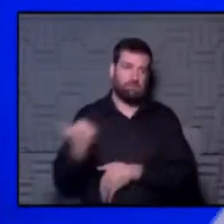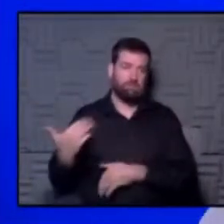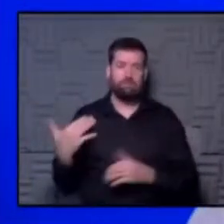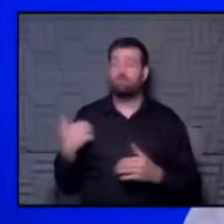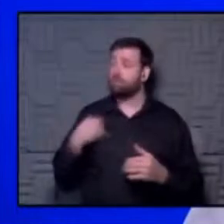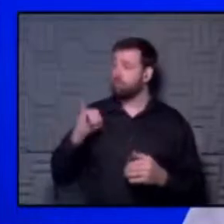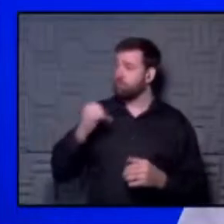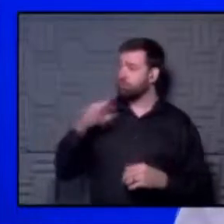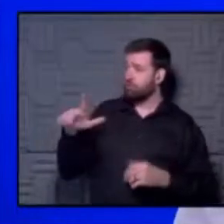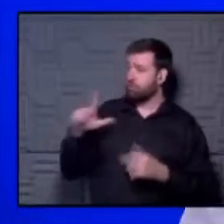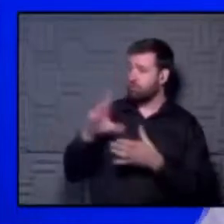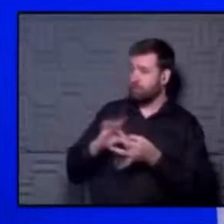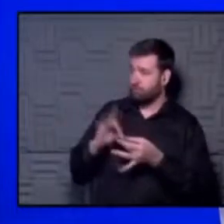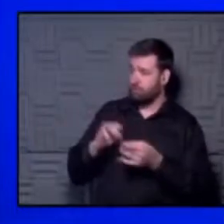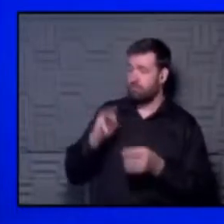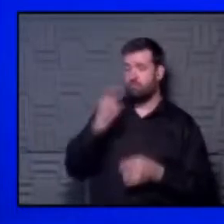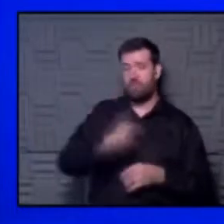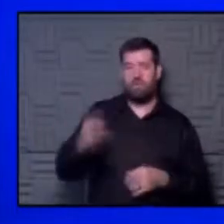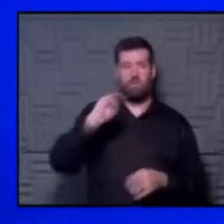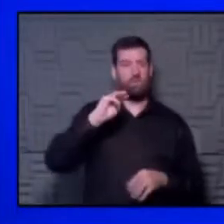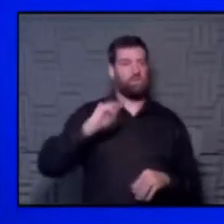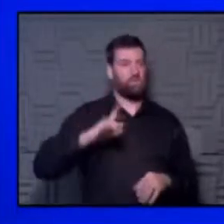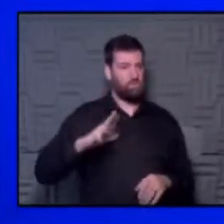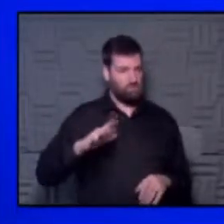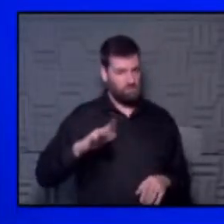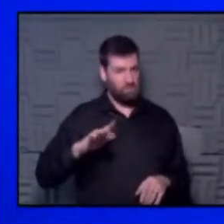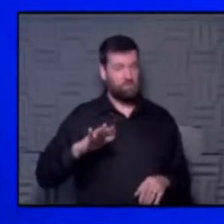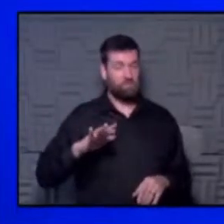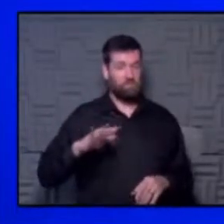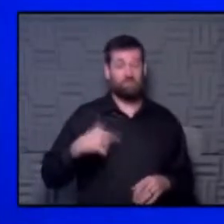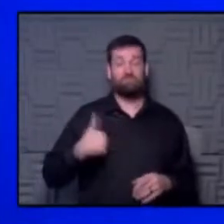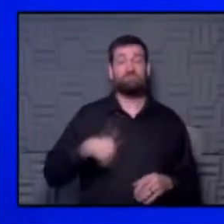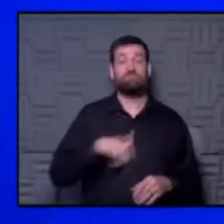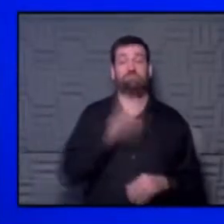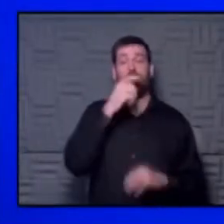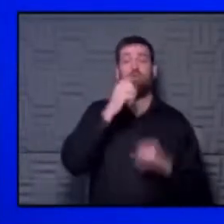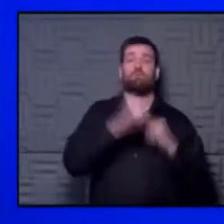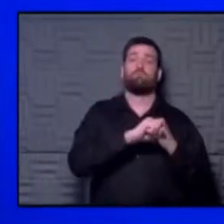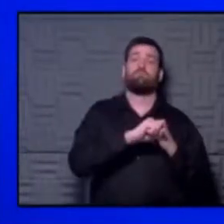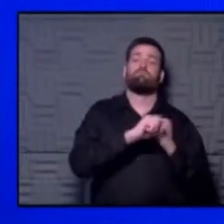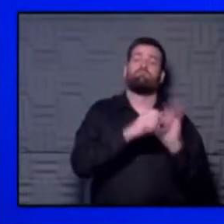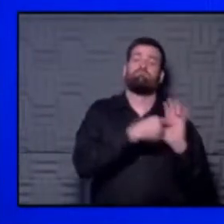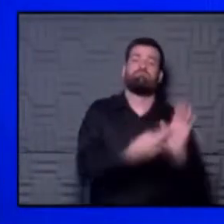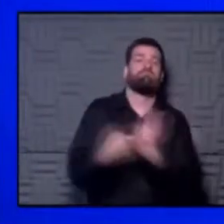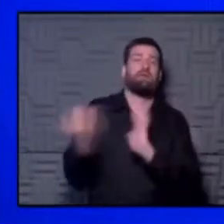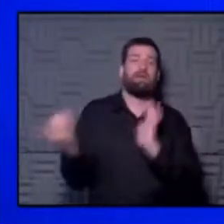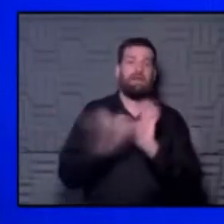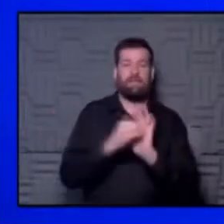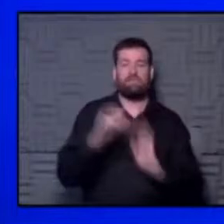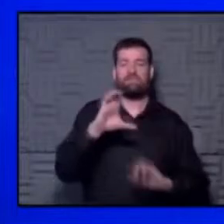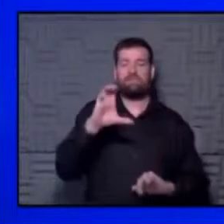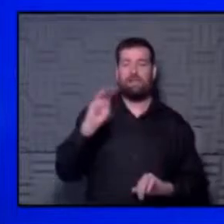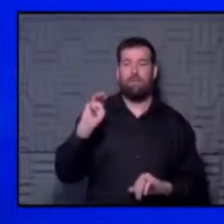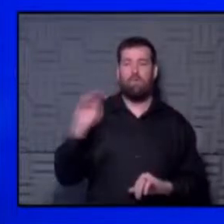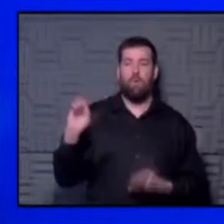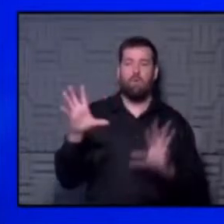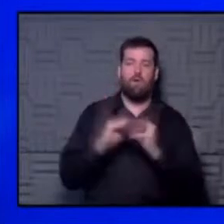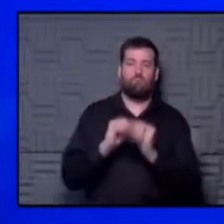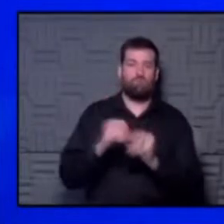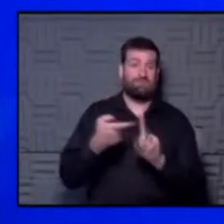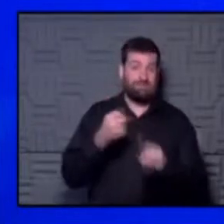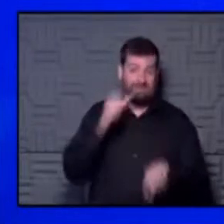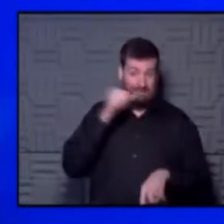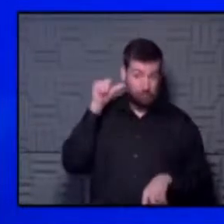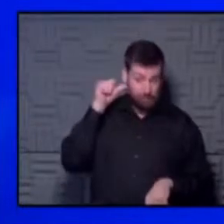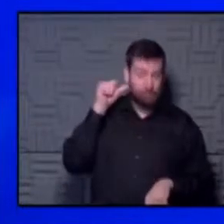as Jill pointed out, on Monday we have a pretty cool deal going on because we're going to rebroadcast the CMO conference from yesterday. And I know the CMOs will